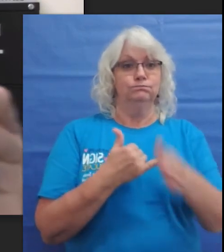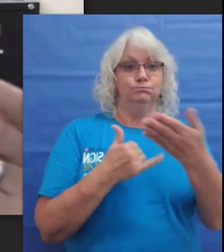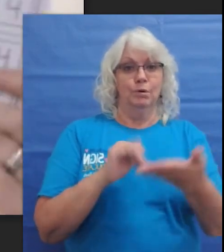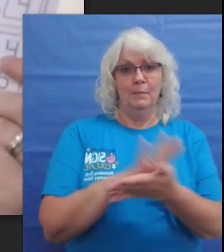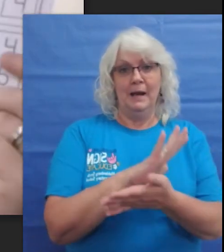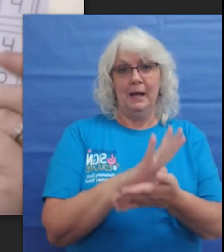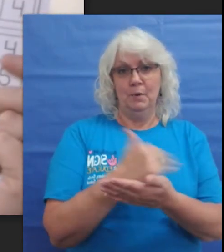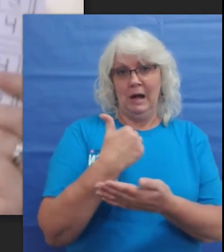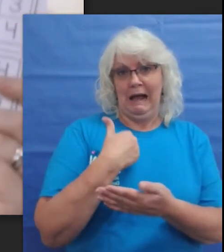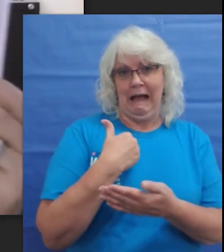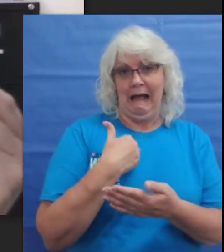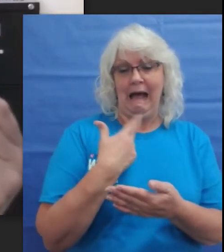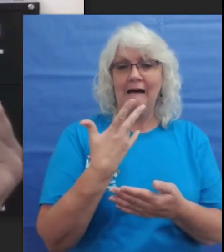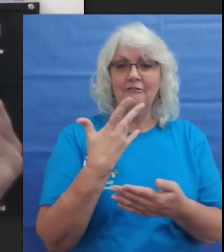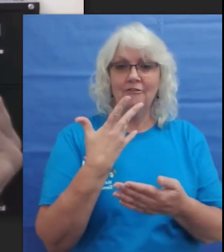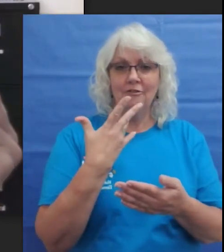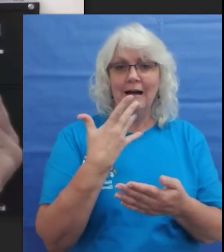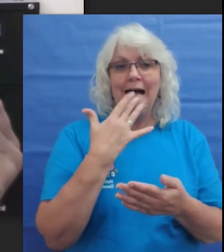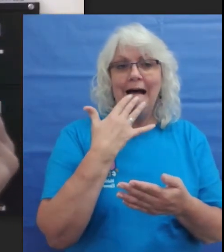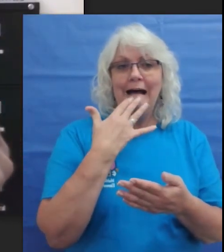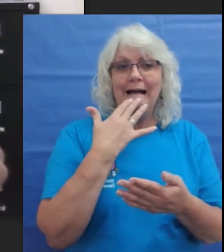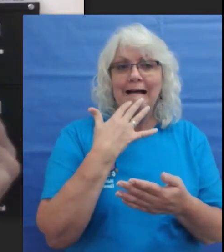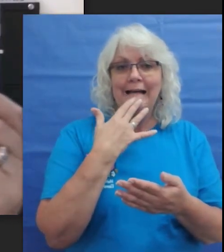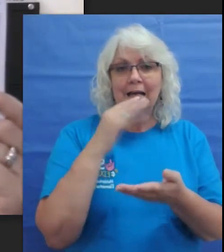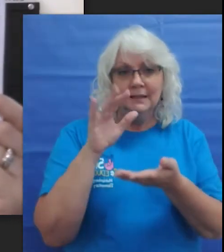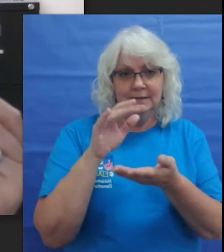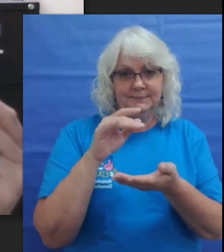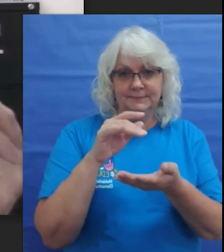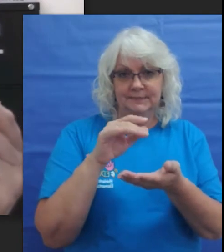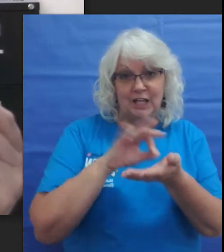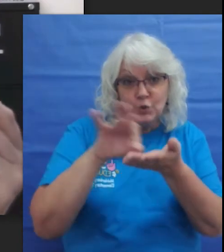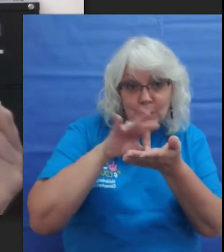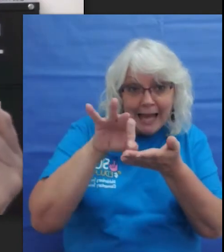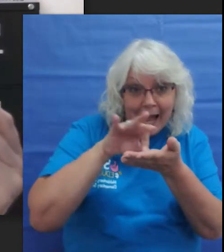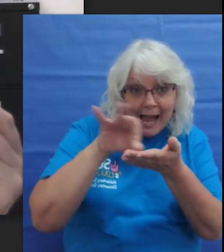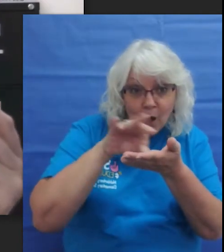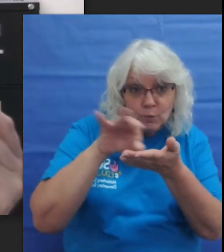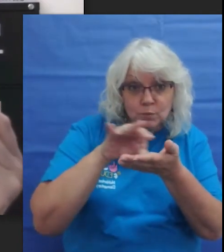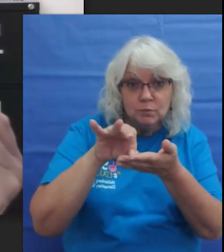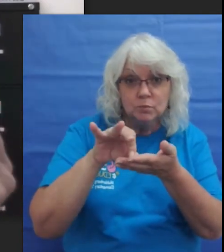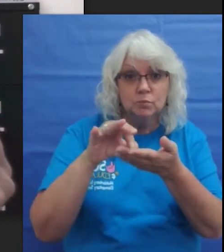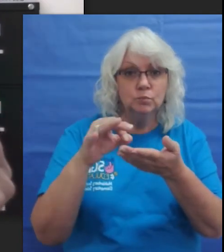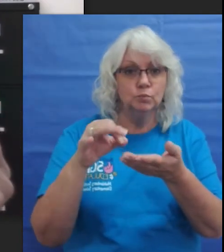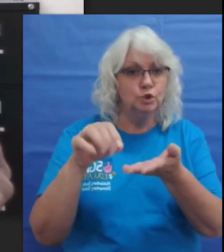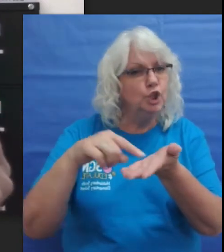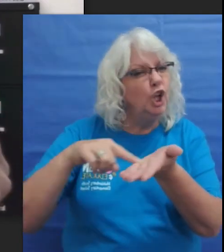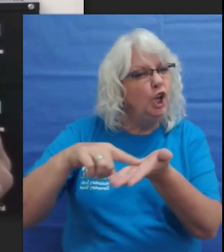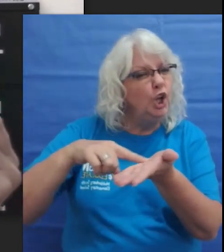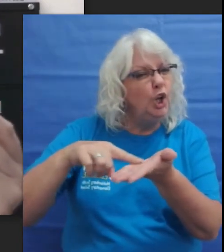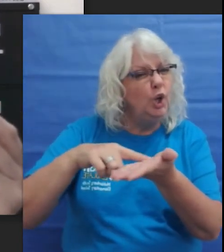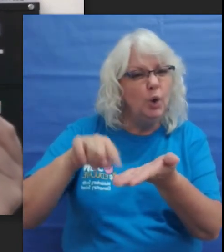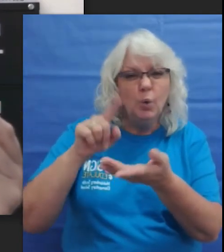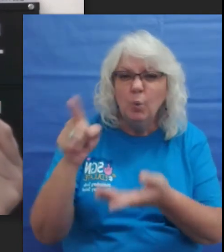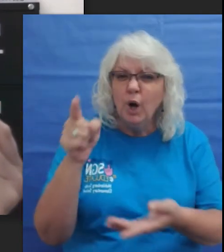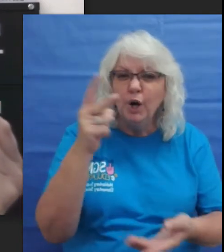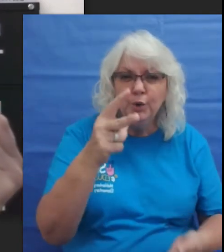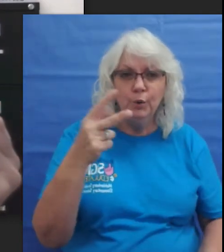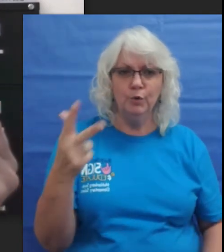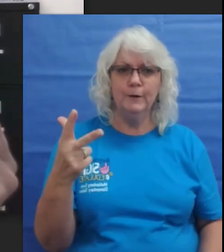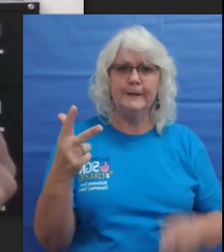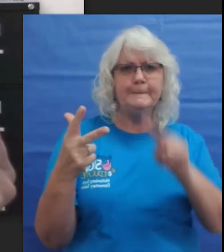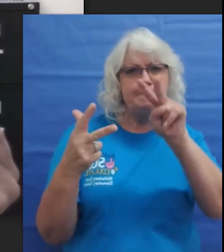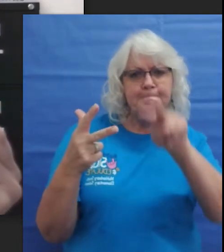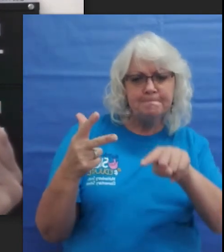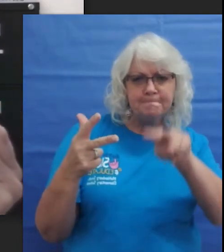going to count the objects in each box. So, this is 1, 2, 3, and then you're going to